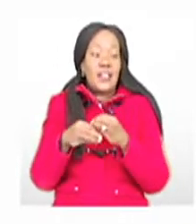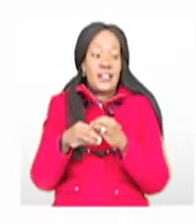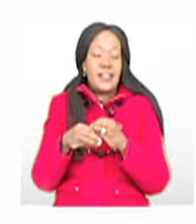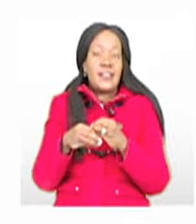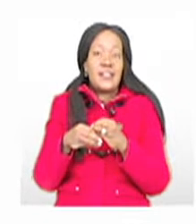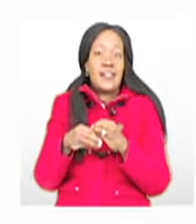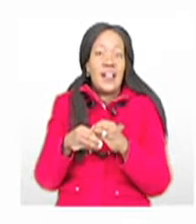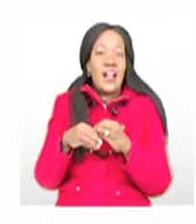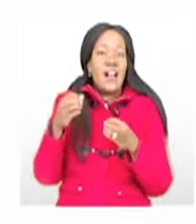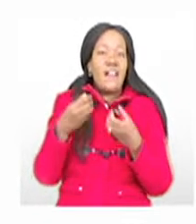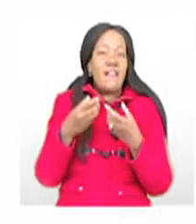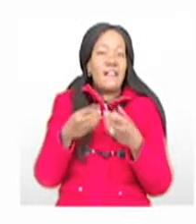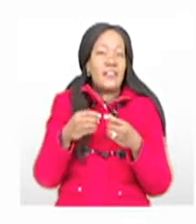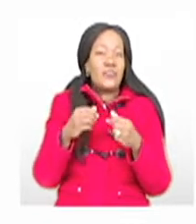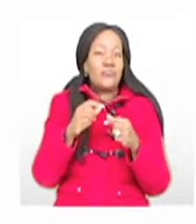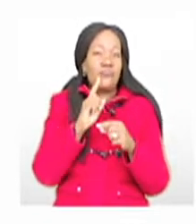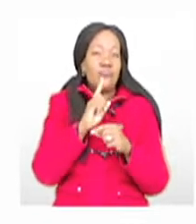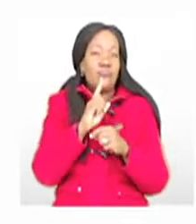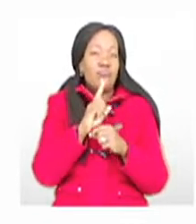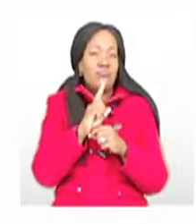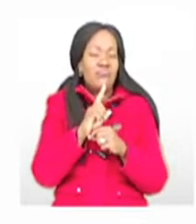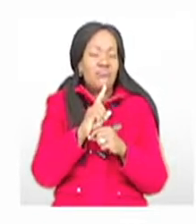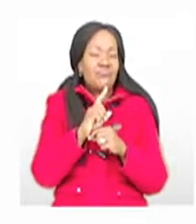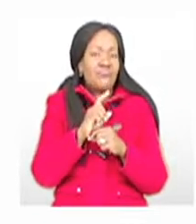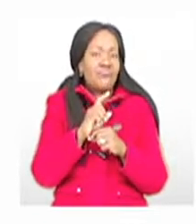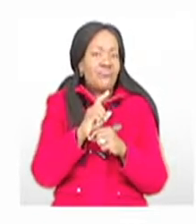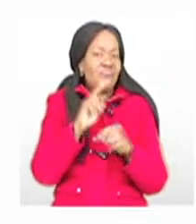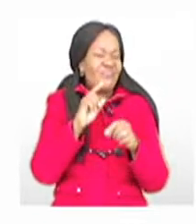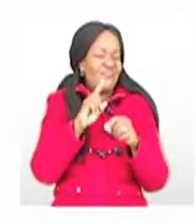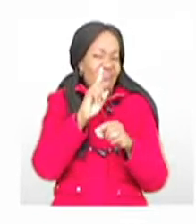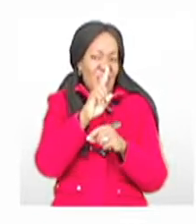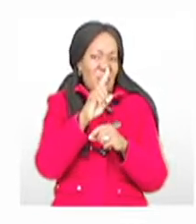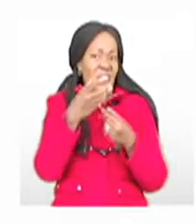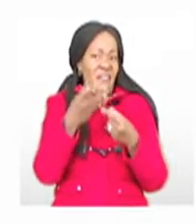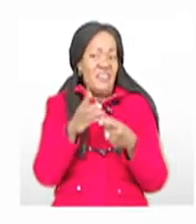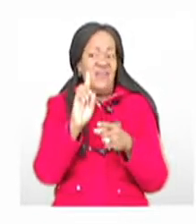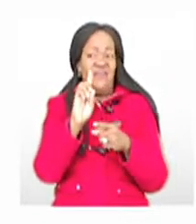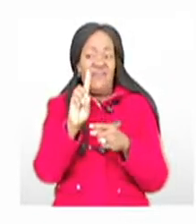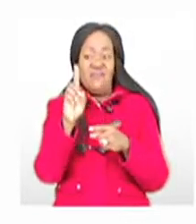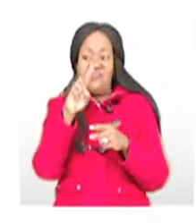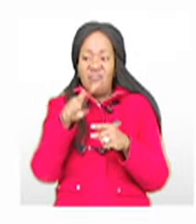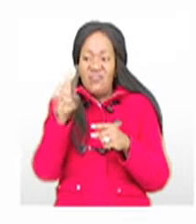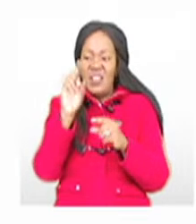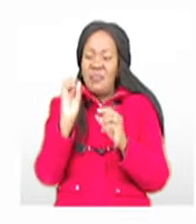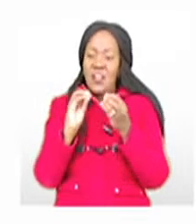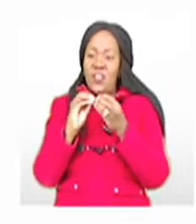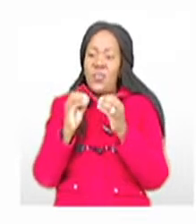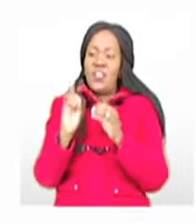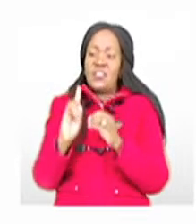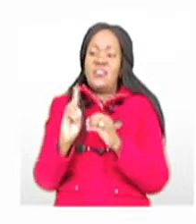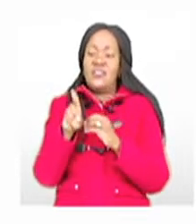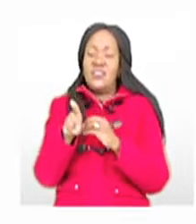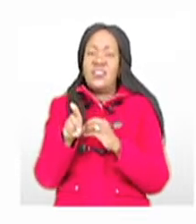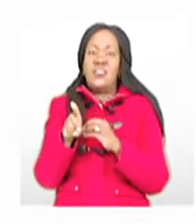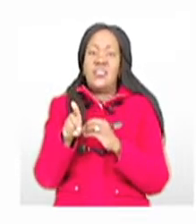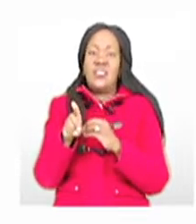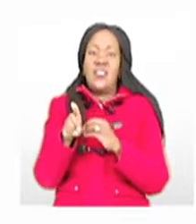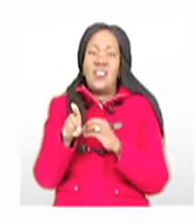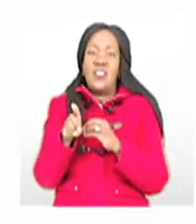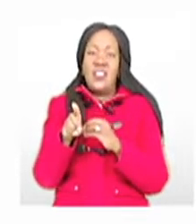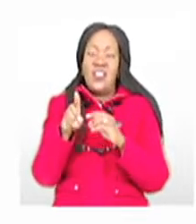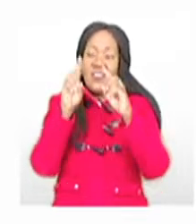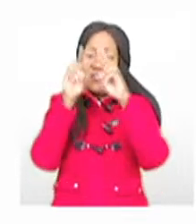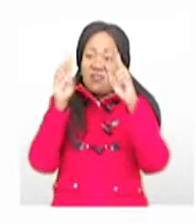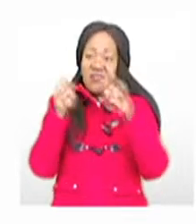After number 1, what number comes next? Write it in to the